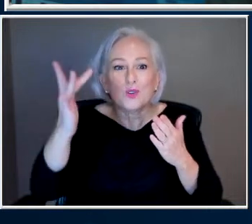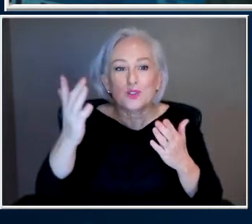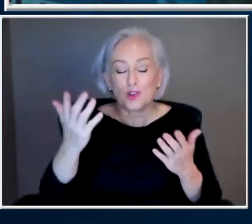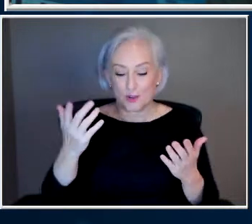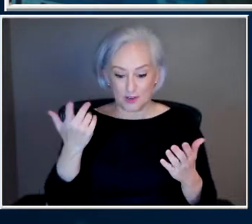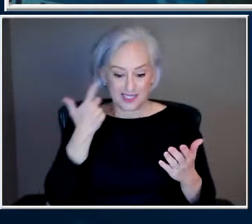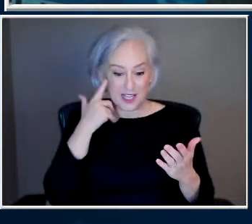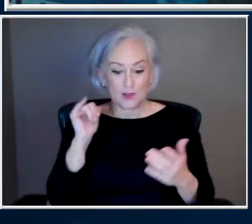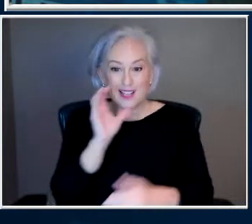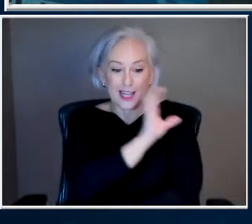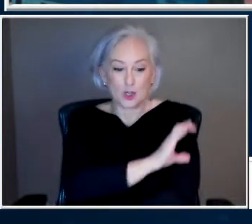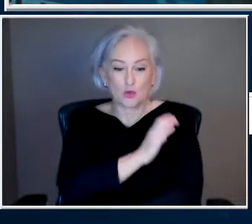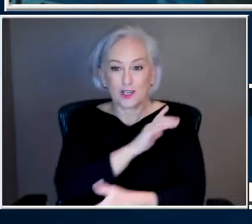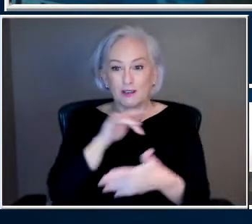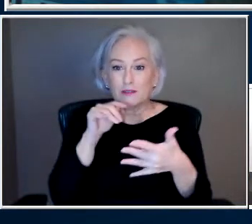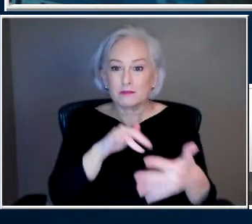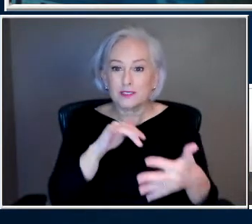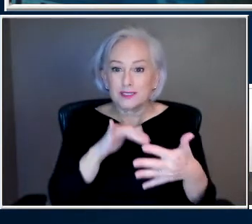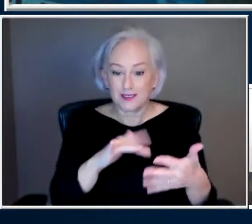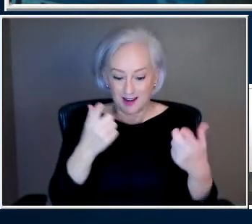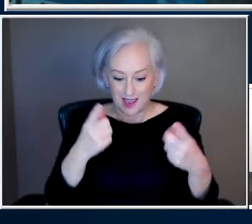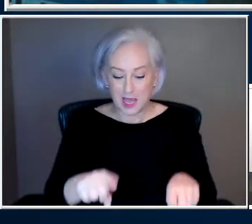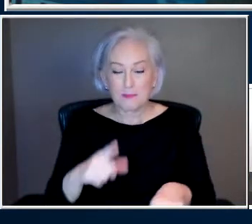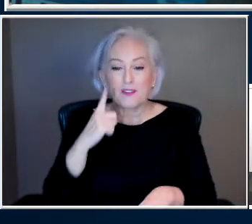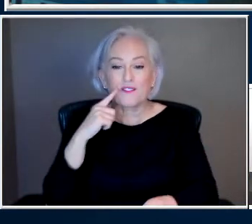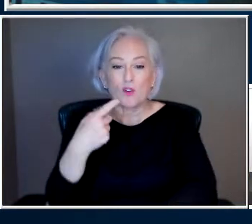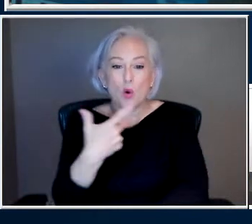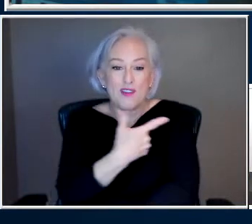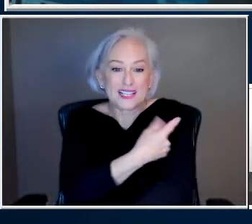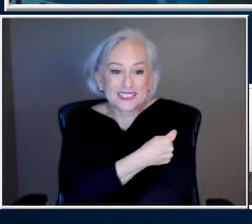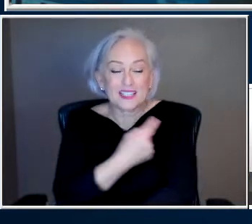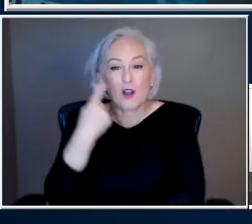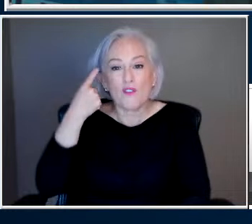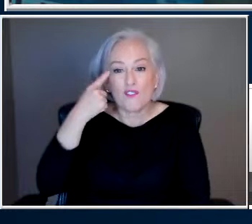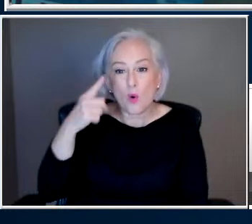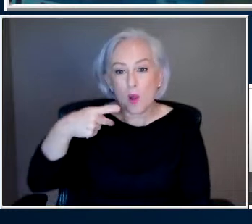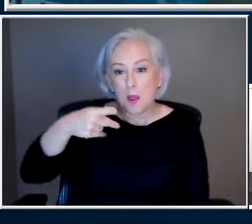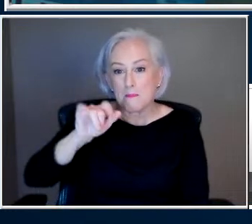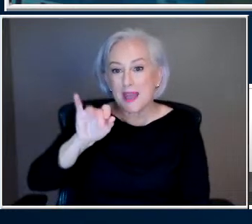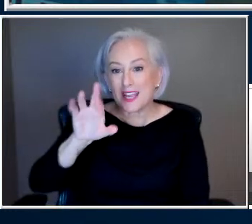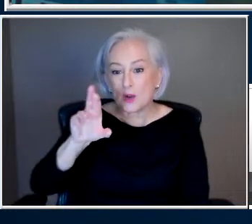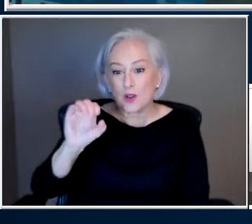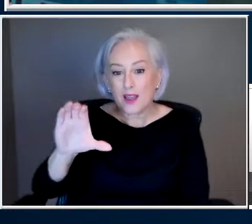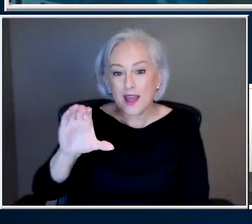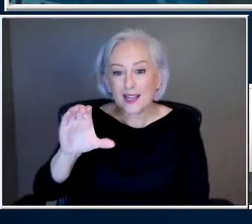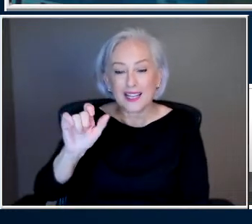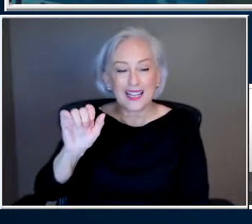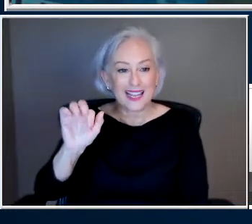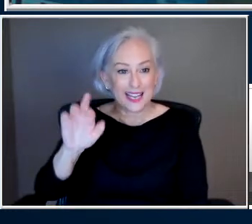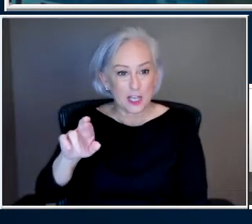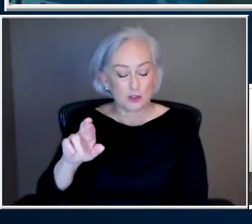now for vaccines for pancreatic cancer. Now, these don't stop the cancer from